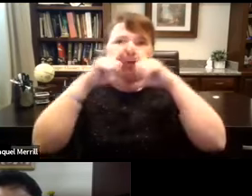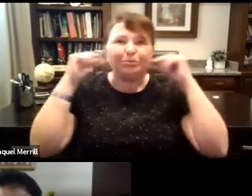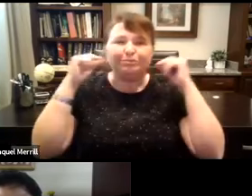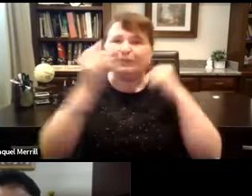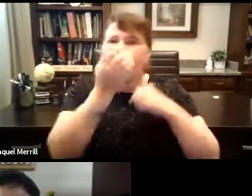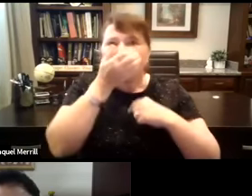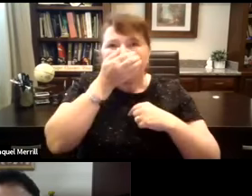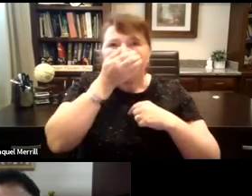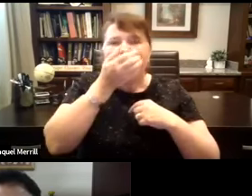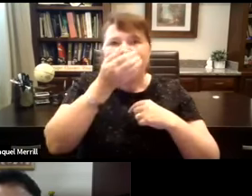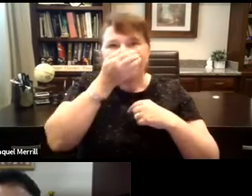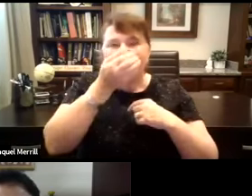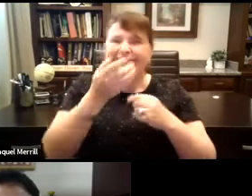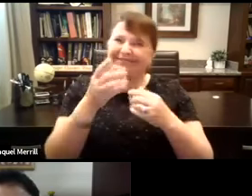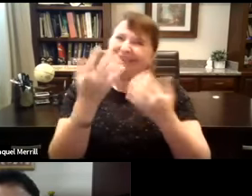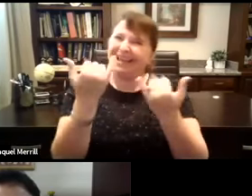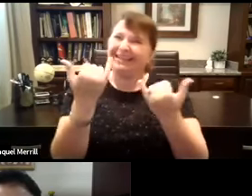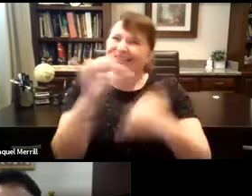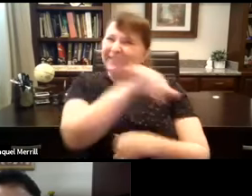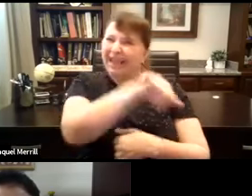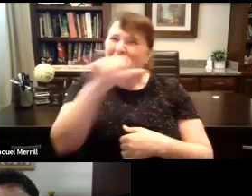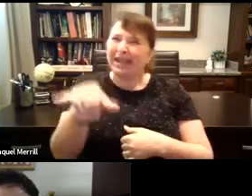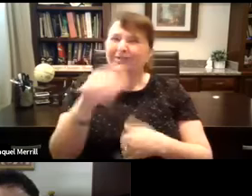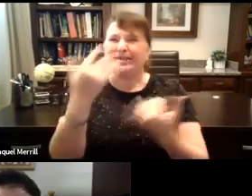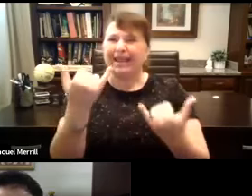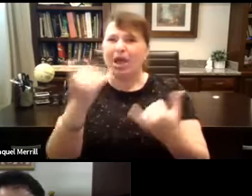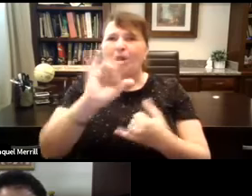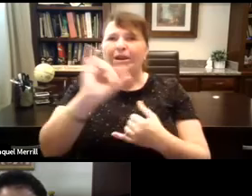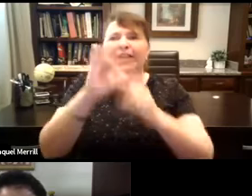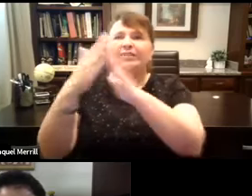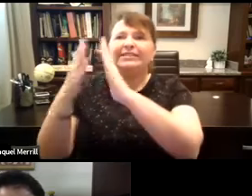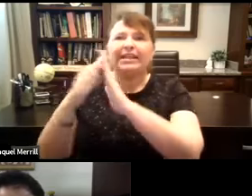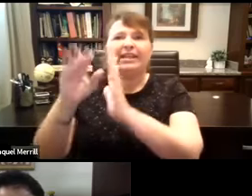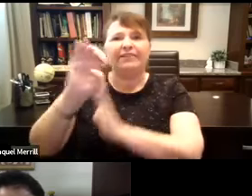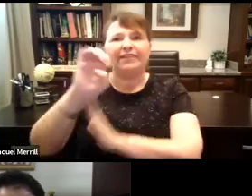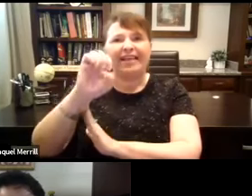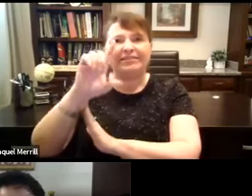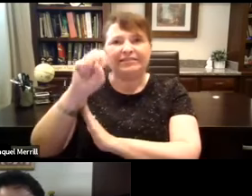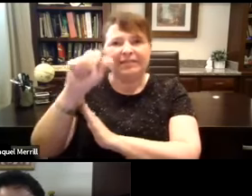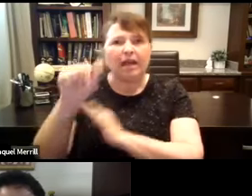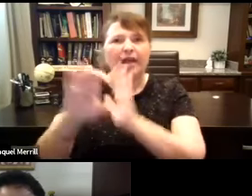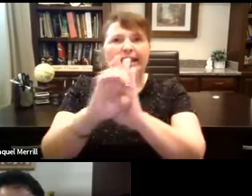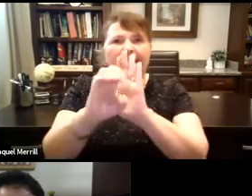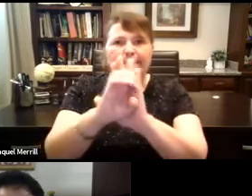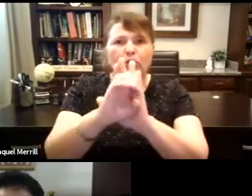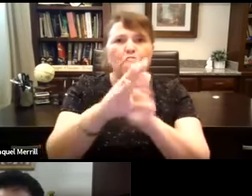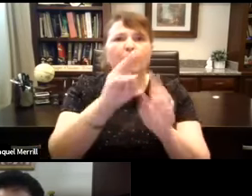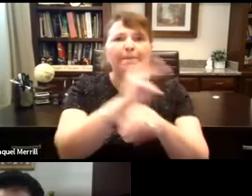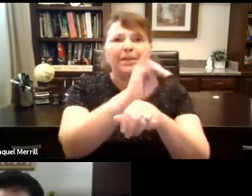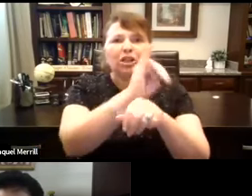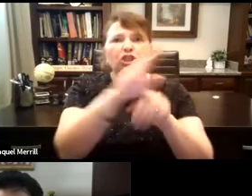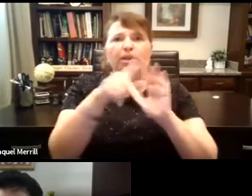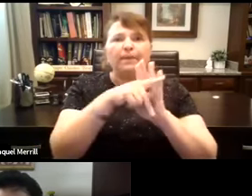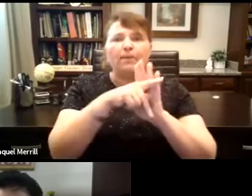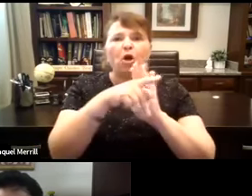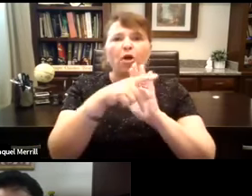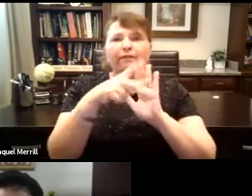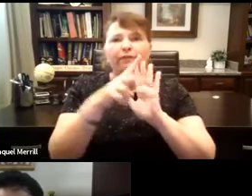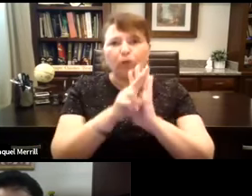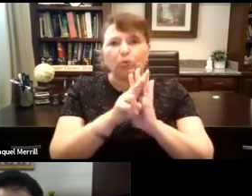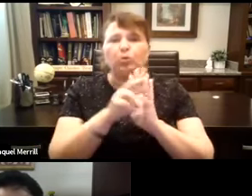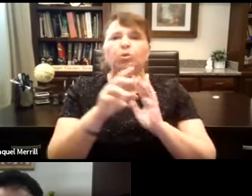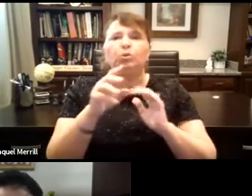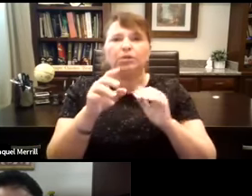that is now being deployed in the cities of Elsa, Edinburgh, Mission, and Palmview.